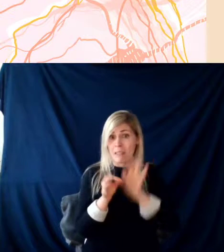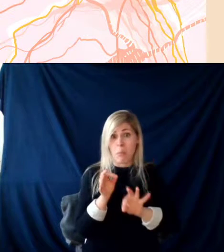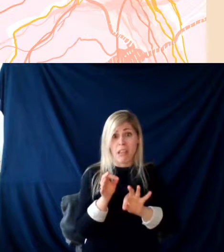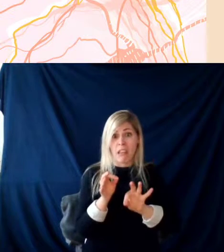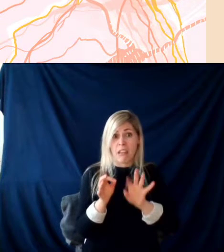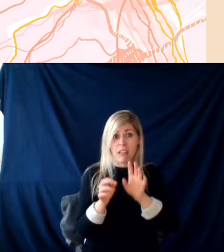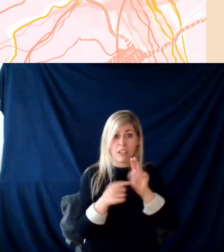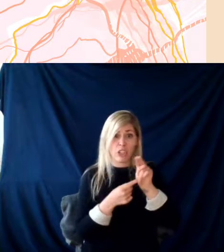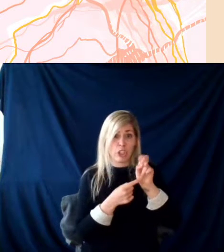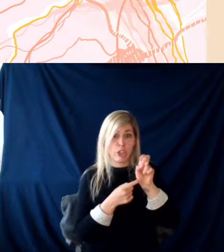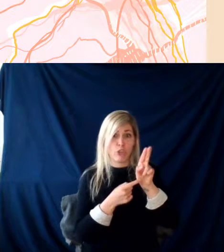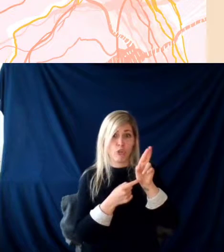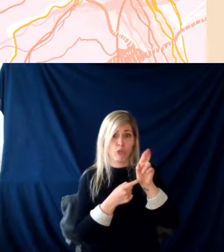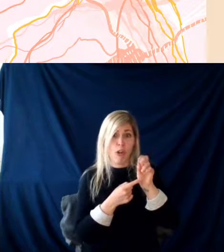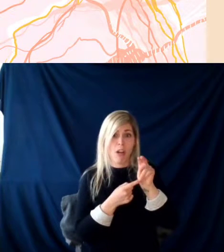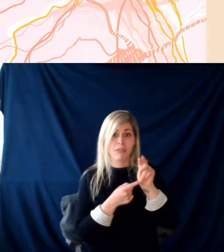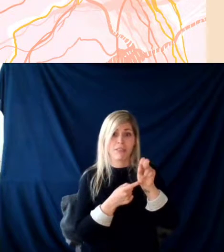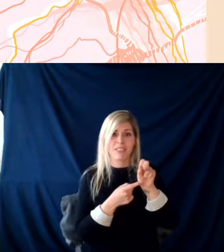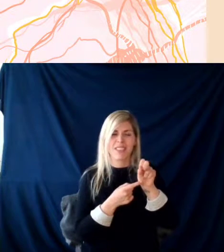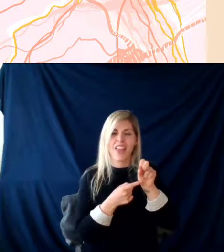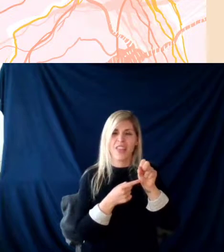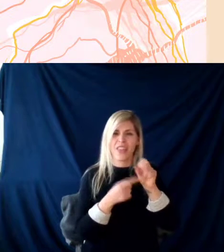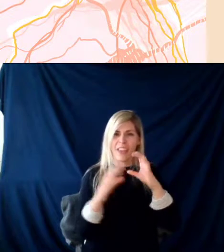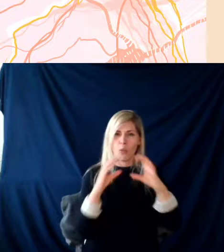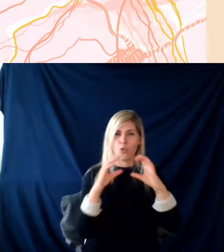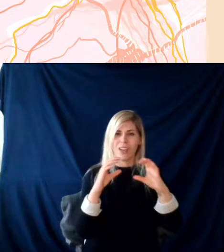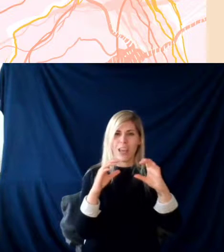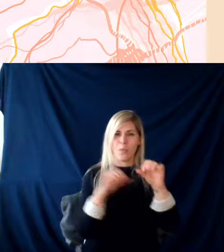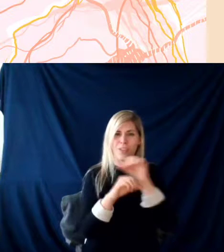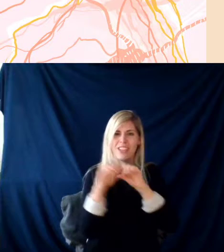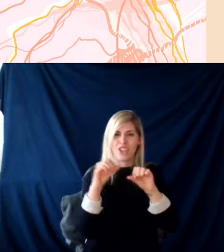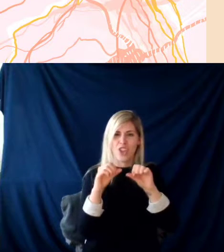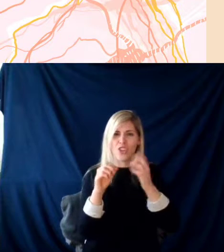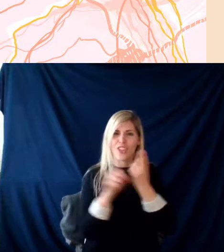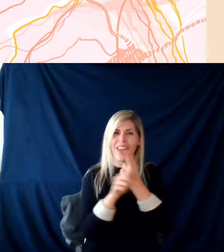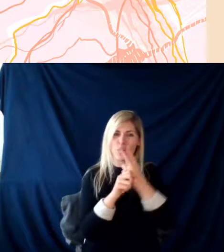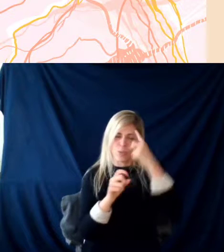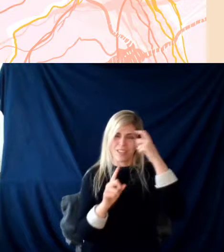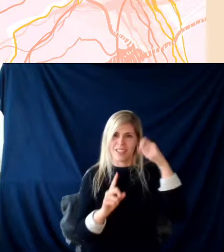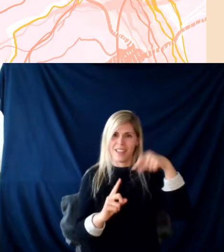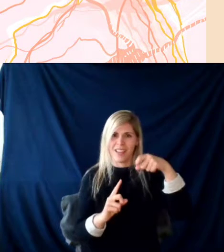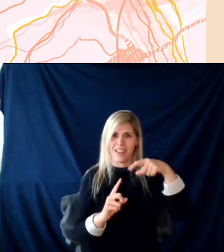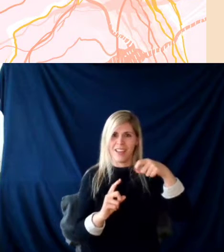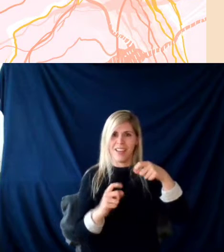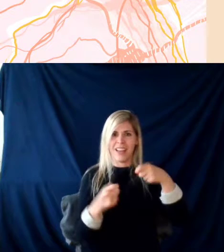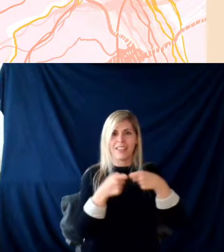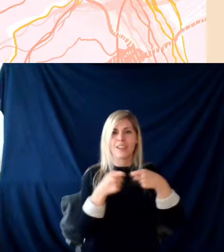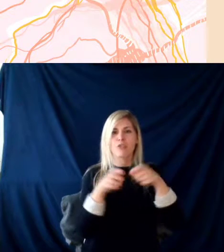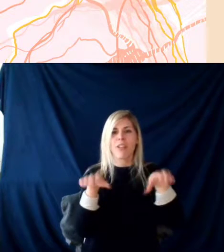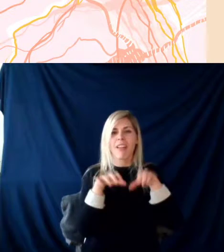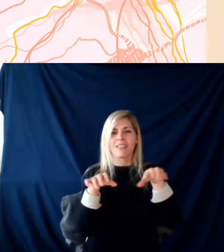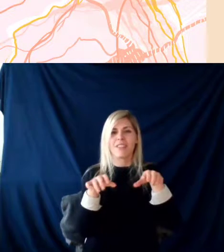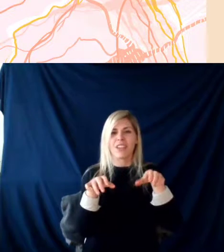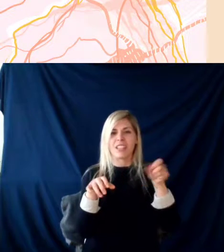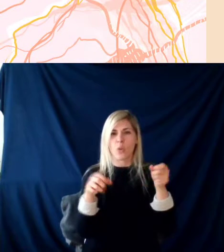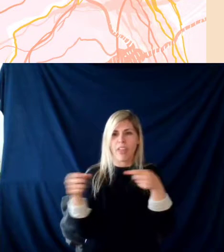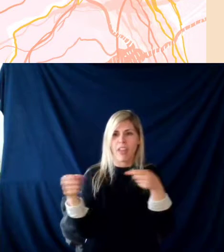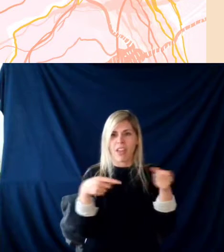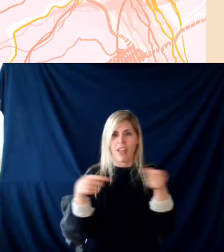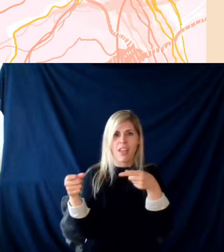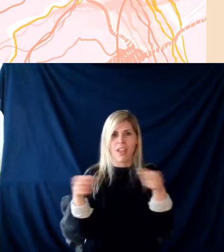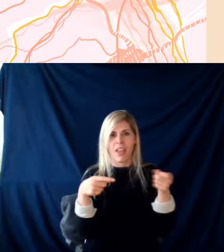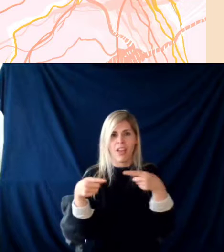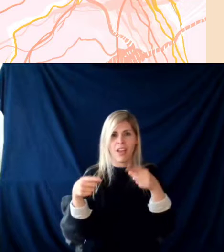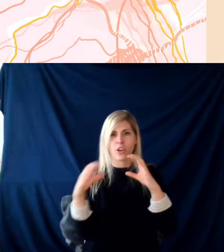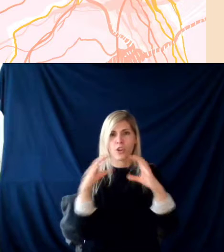put, neurons are able to communicate with each other through electrical activity. And each part of your brain